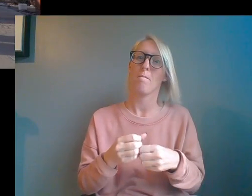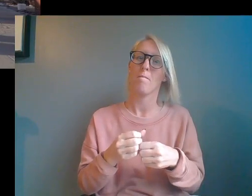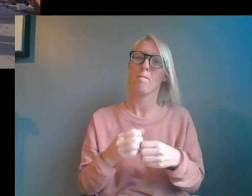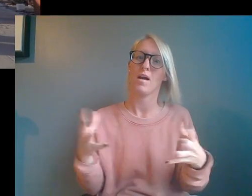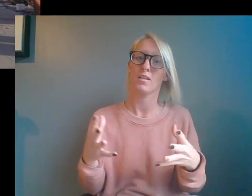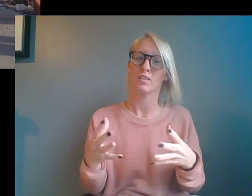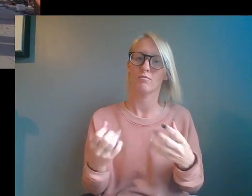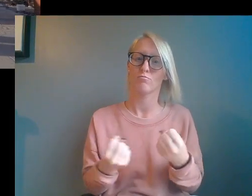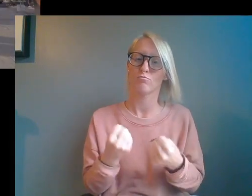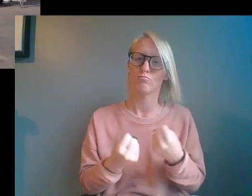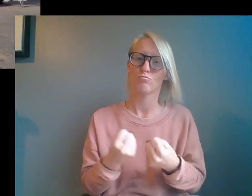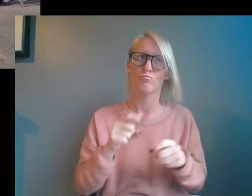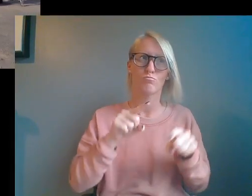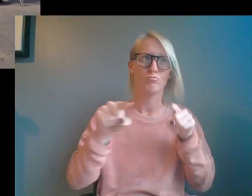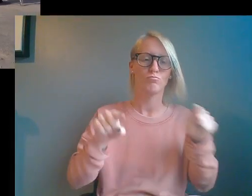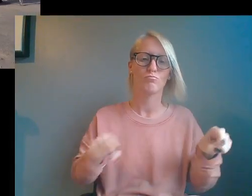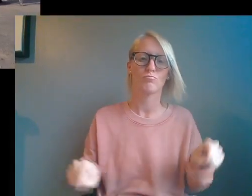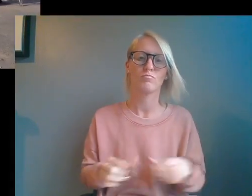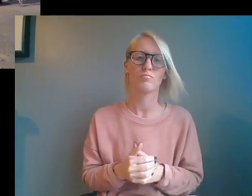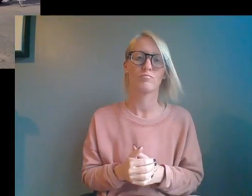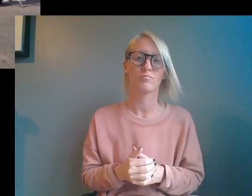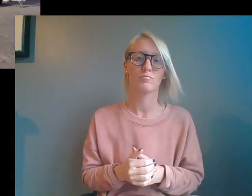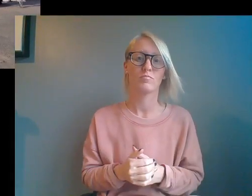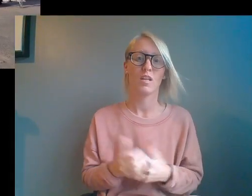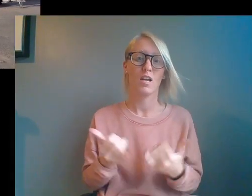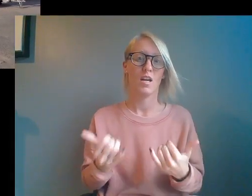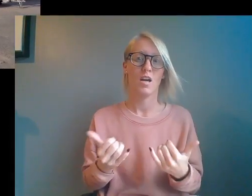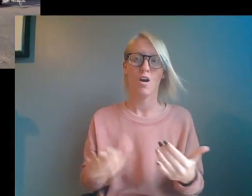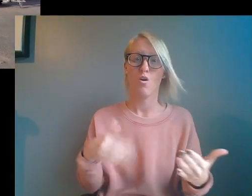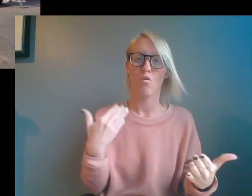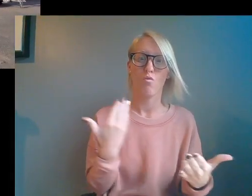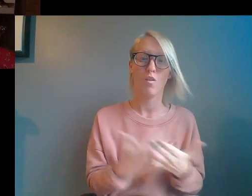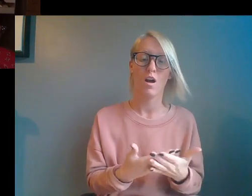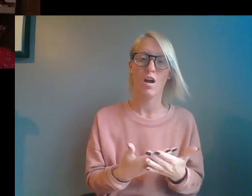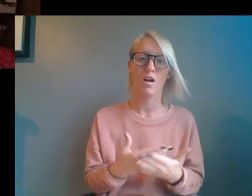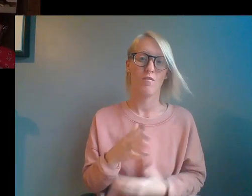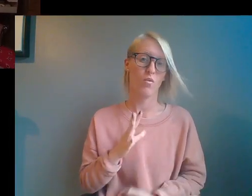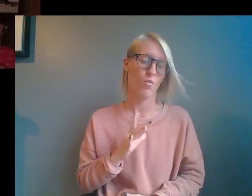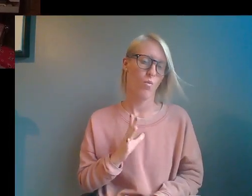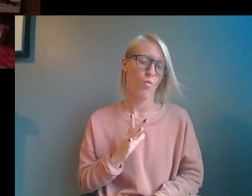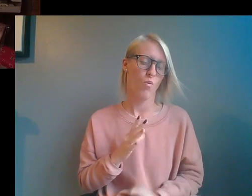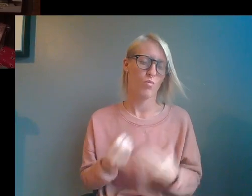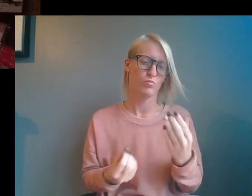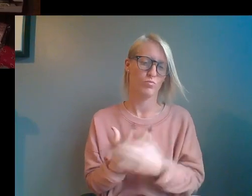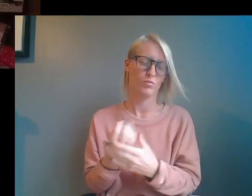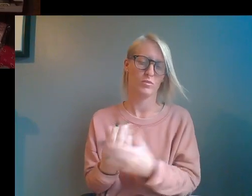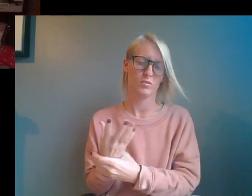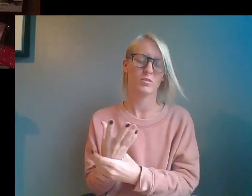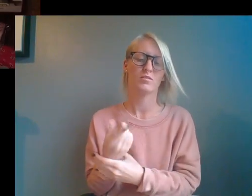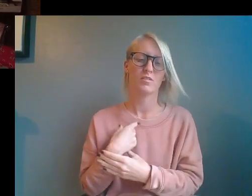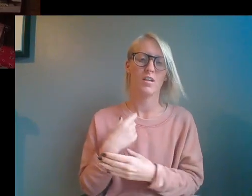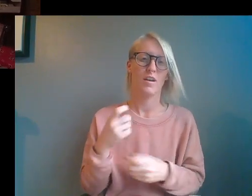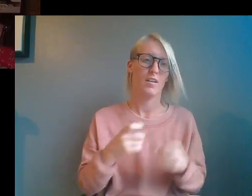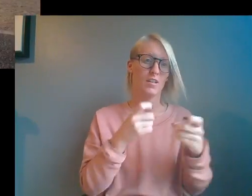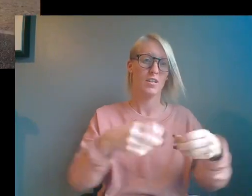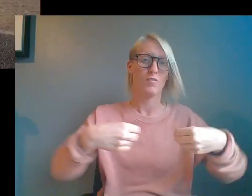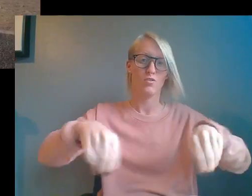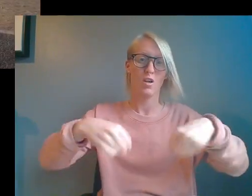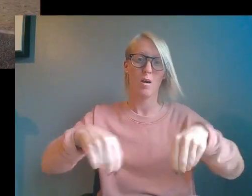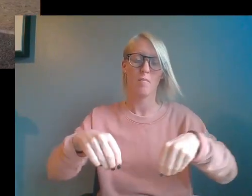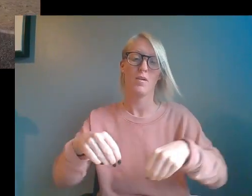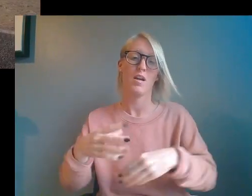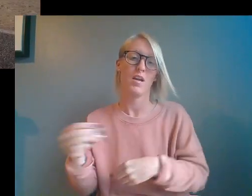After going over the pass, you'll get to Cool Springs, which has a small museum and gift shop, and it's a fun place to grab a drink.